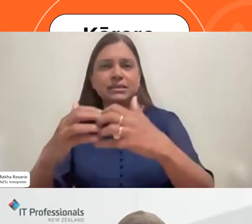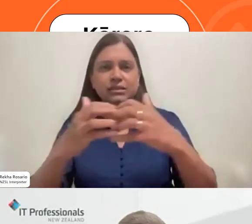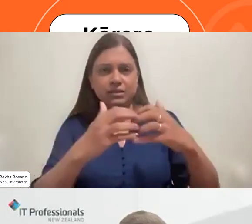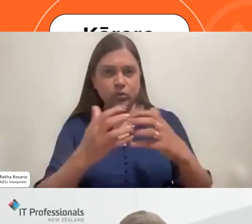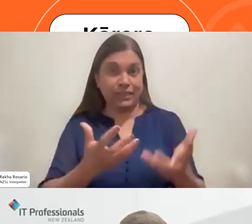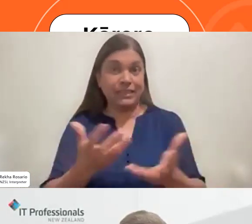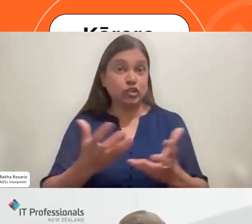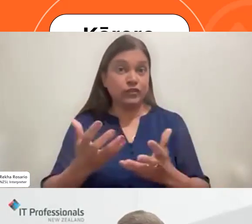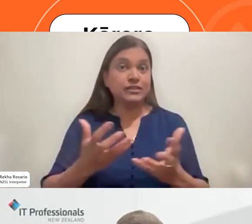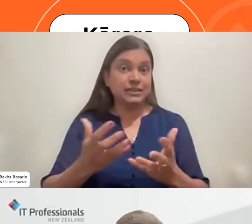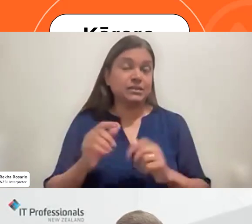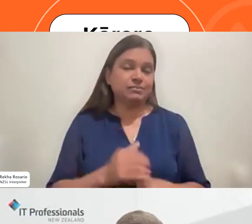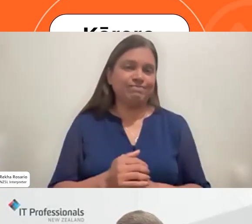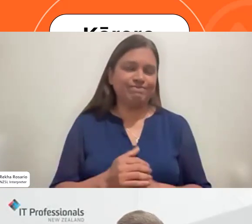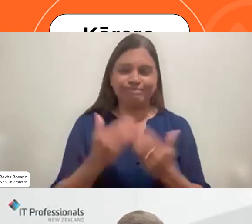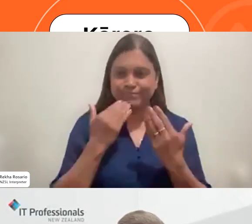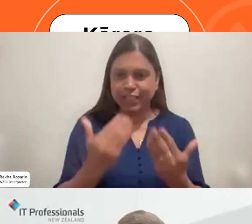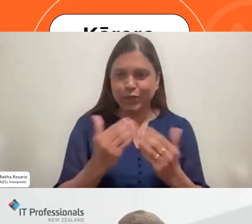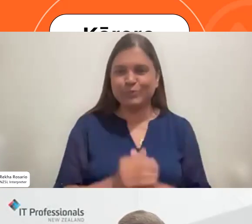Thank you.